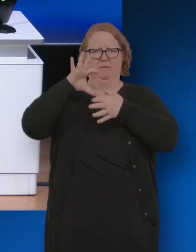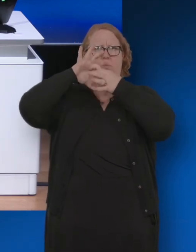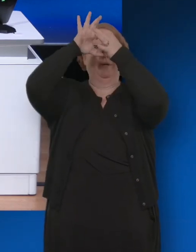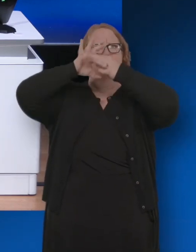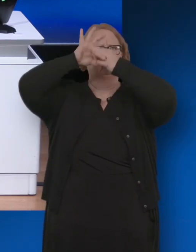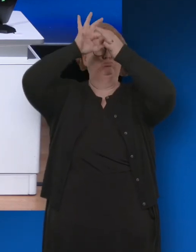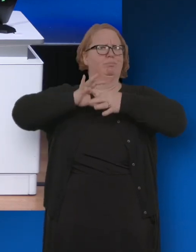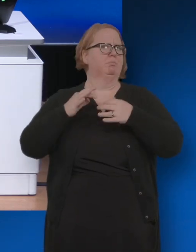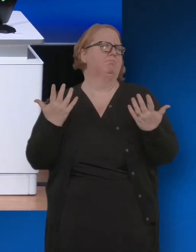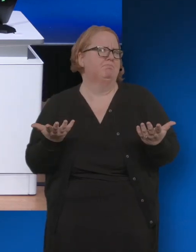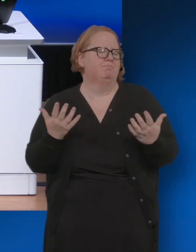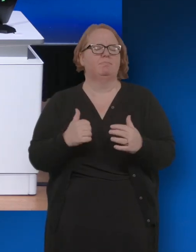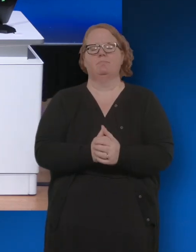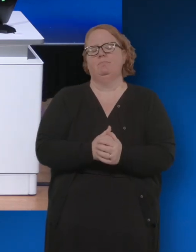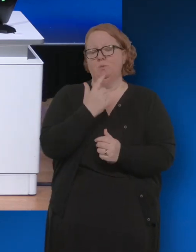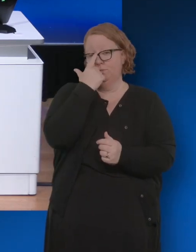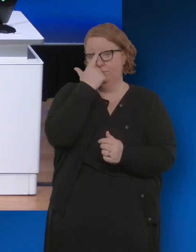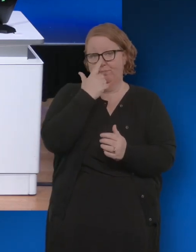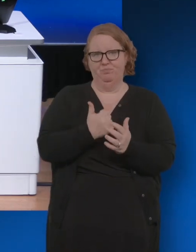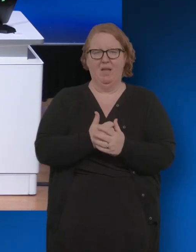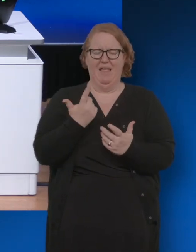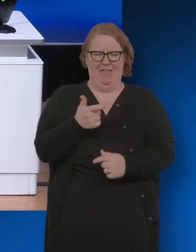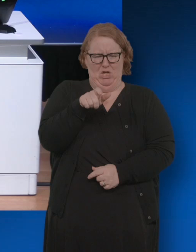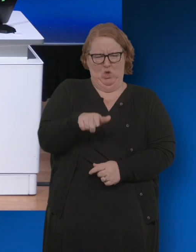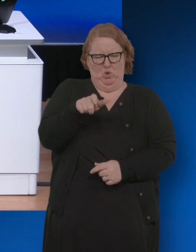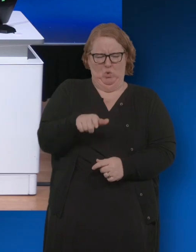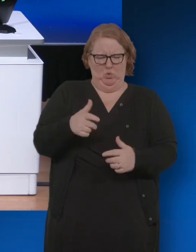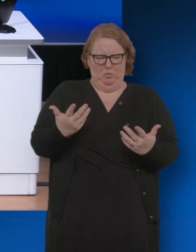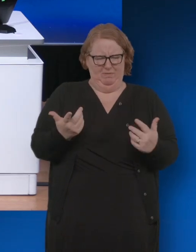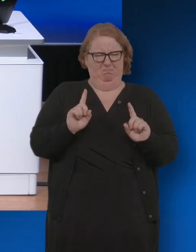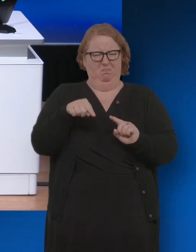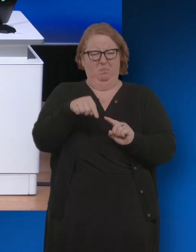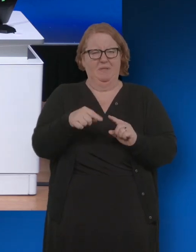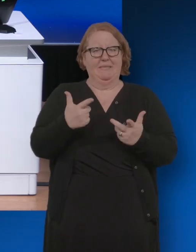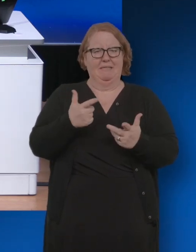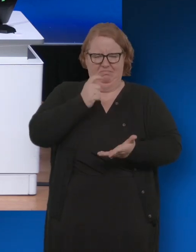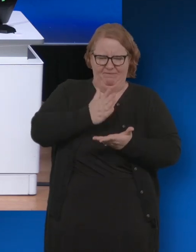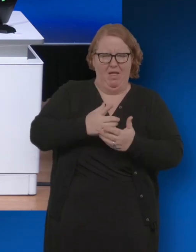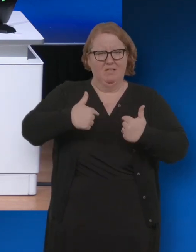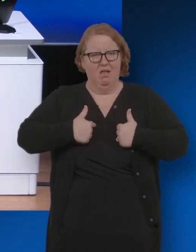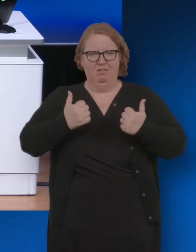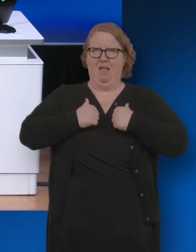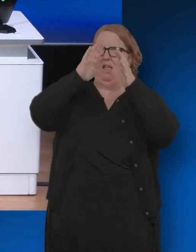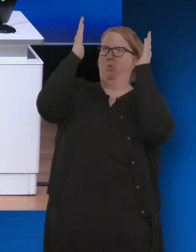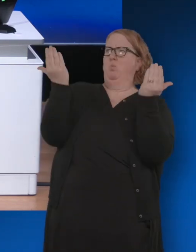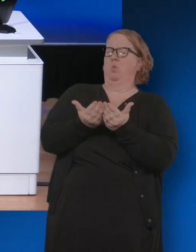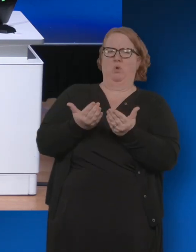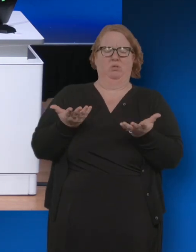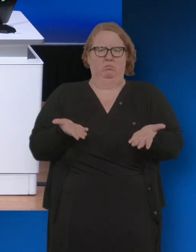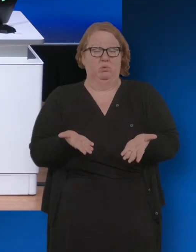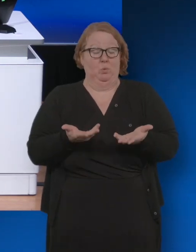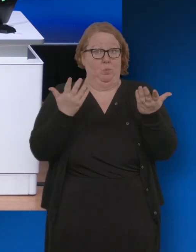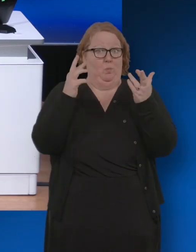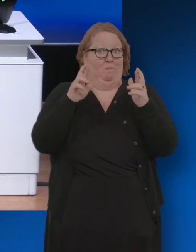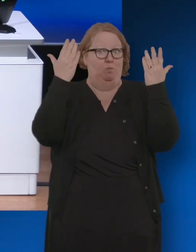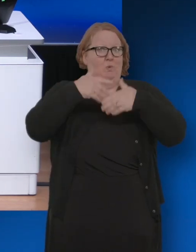right now. And it's this humanness that makes us, it defines us, and it defines our world. So I hope that tonight